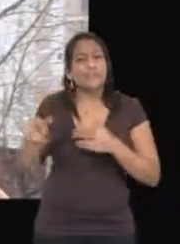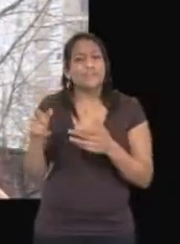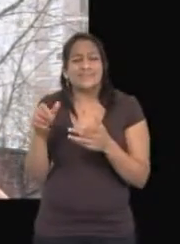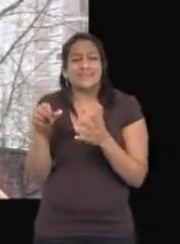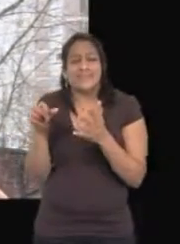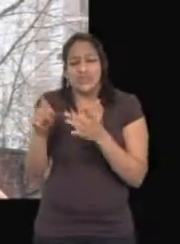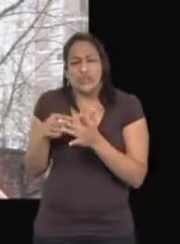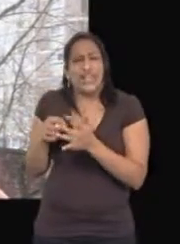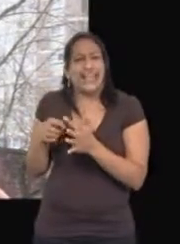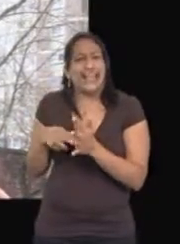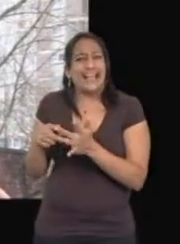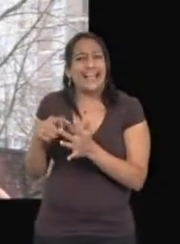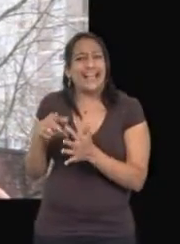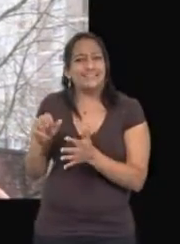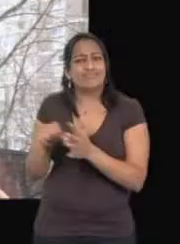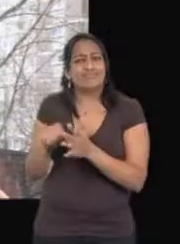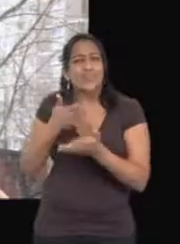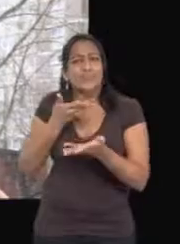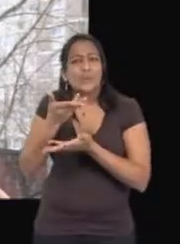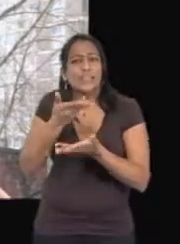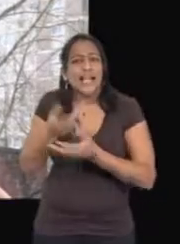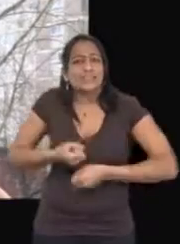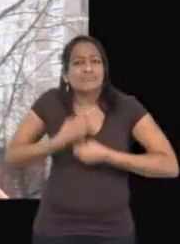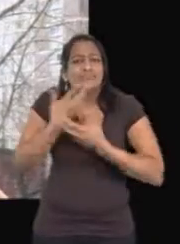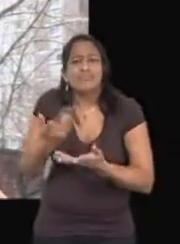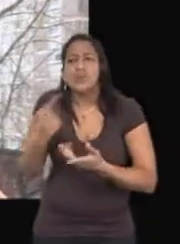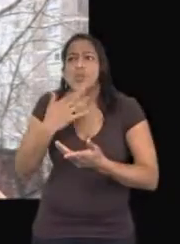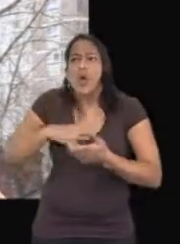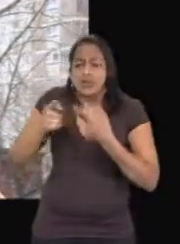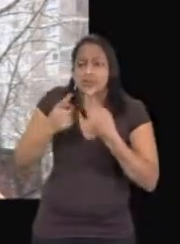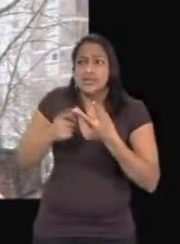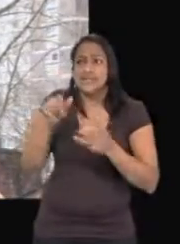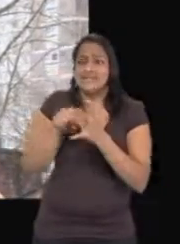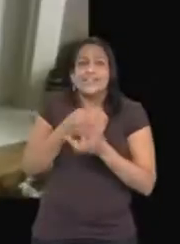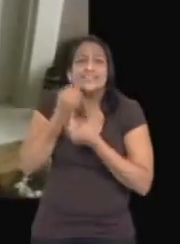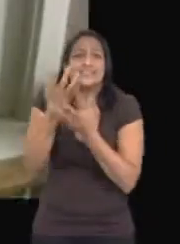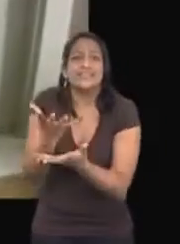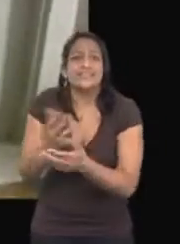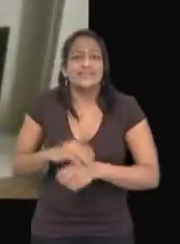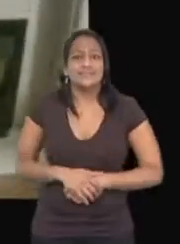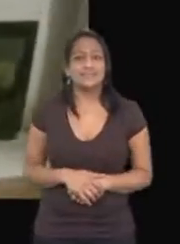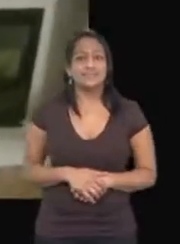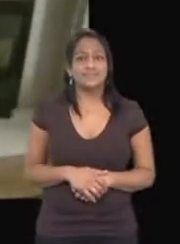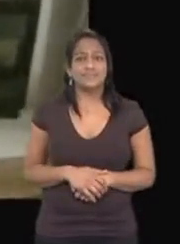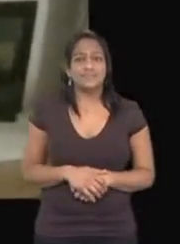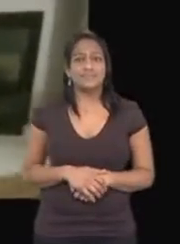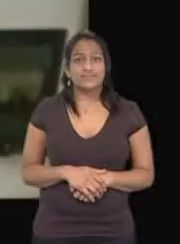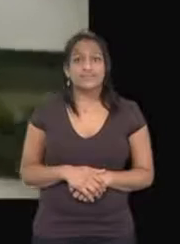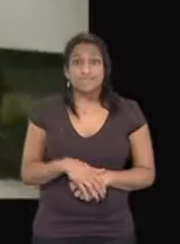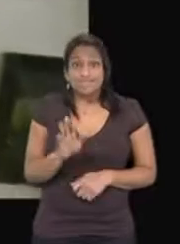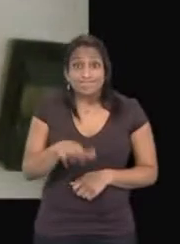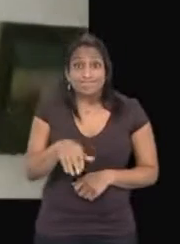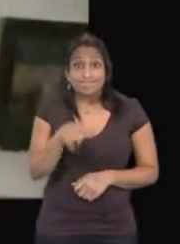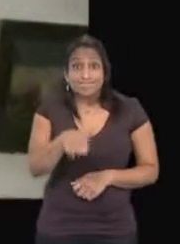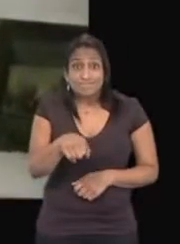has difficulties communicating with people and making her needs understood. Okay, Jennie, it's